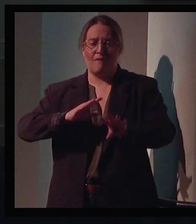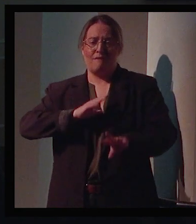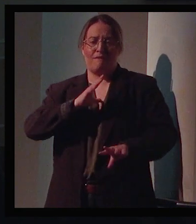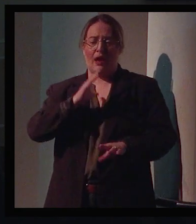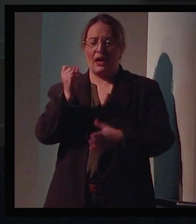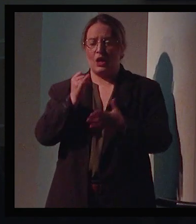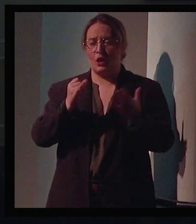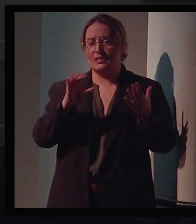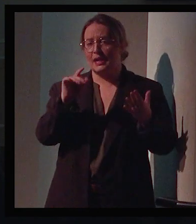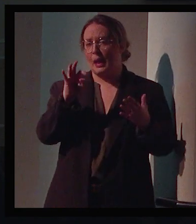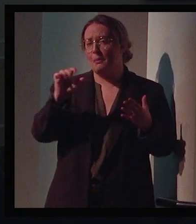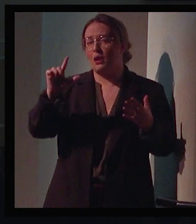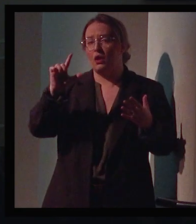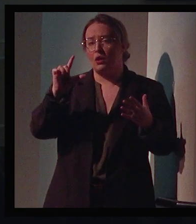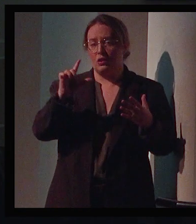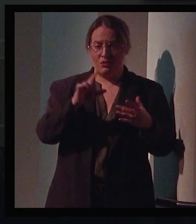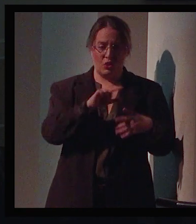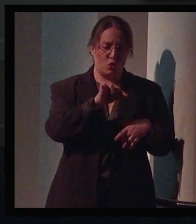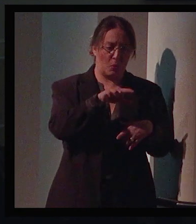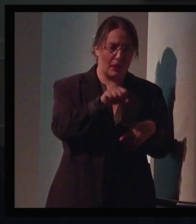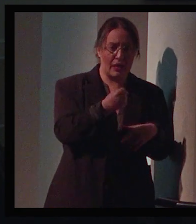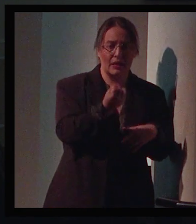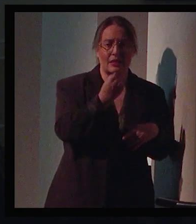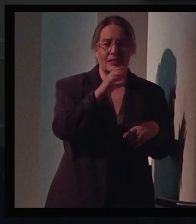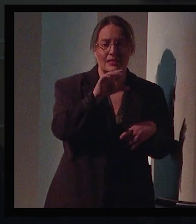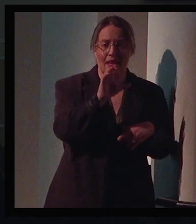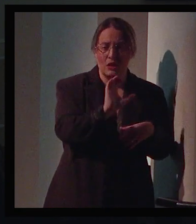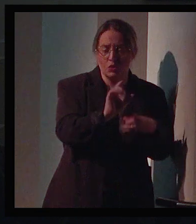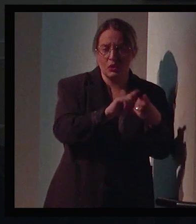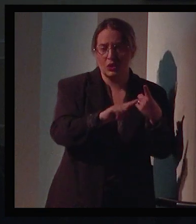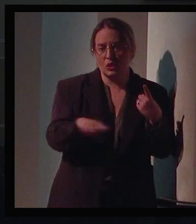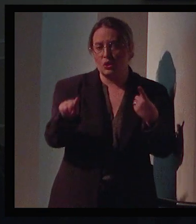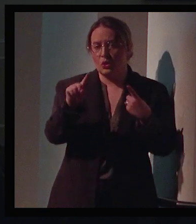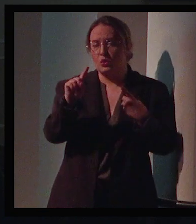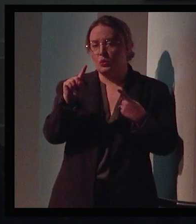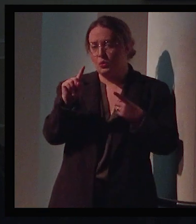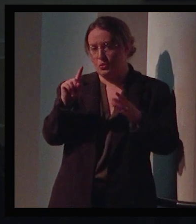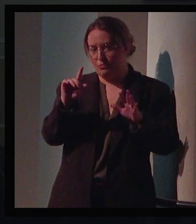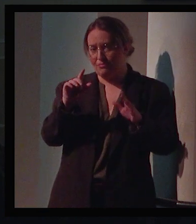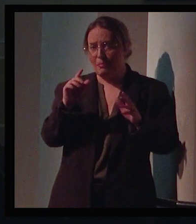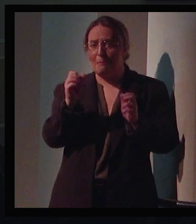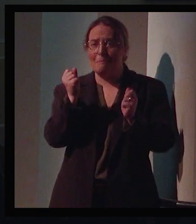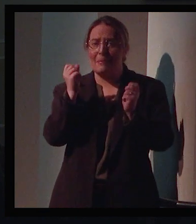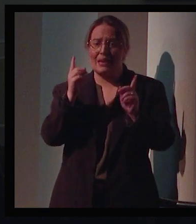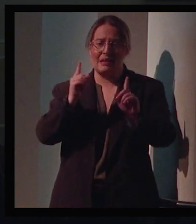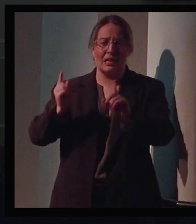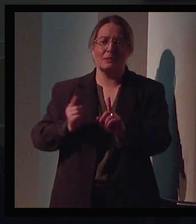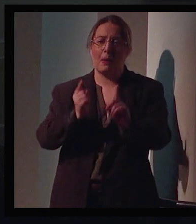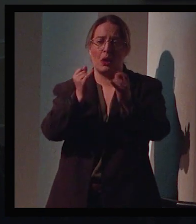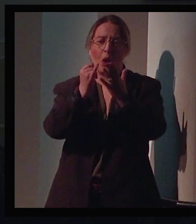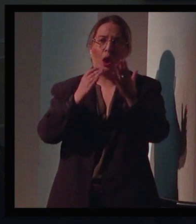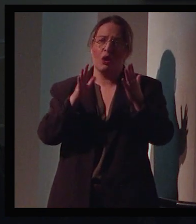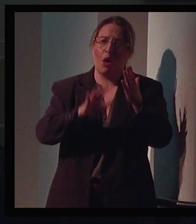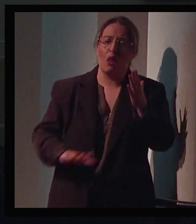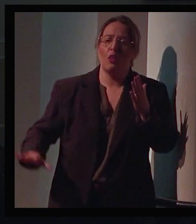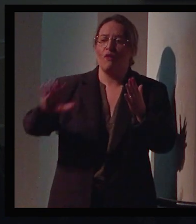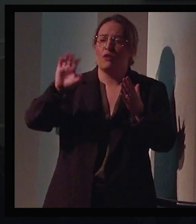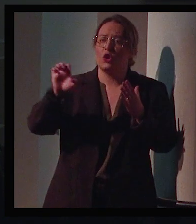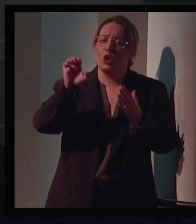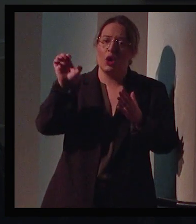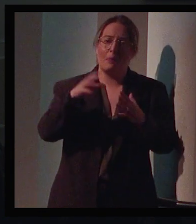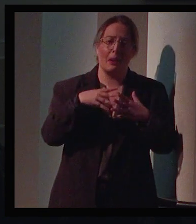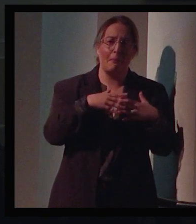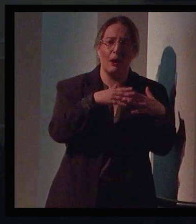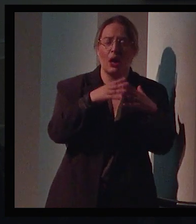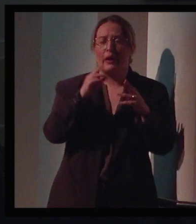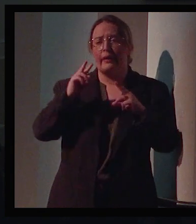the early 20th century, aspiring artists from all over Europe and the Americas came to Paris to study,